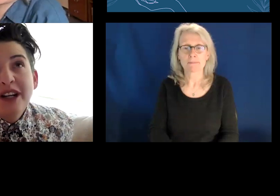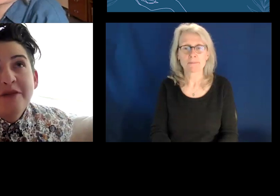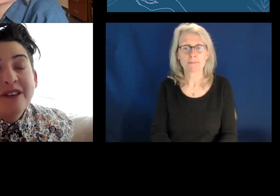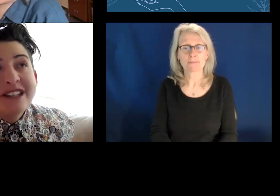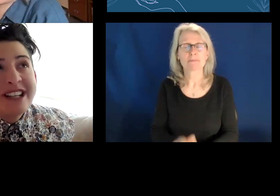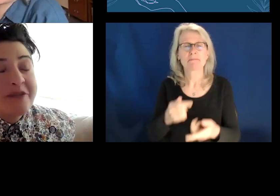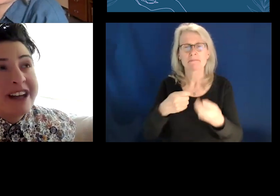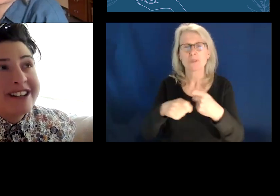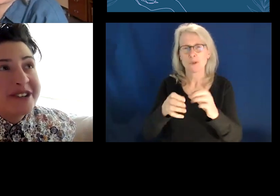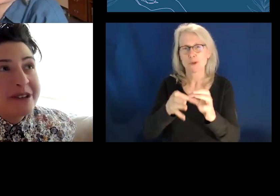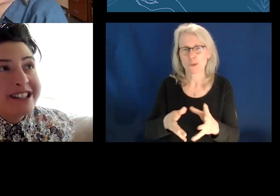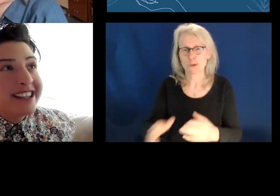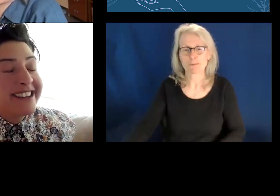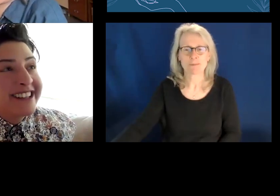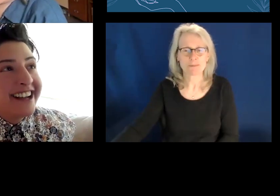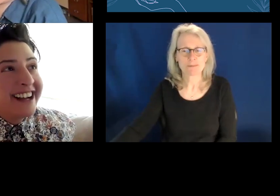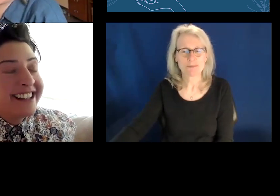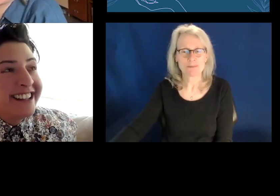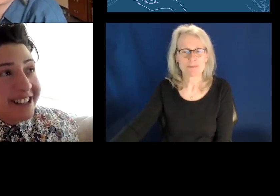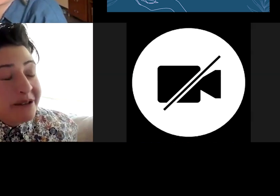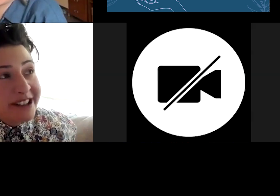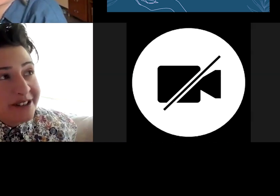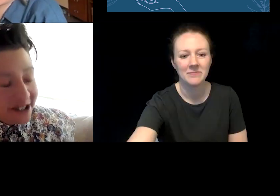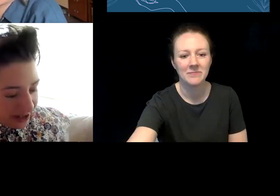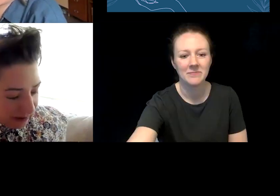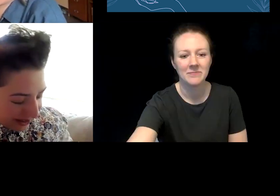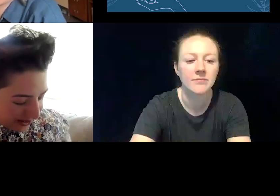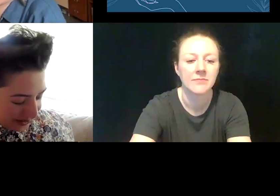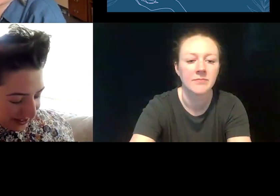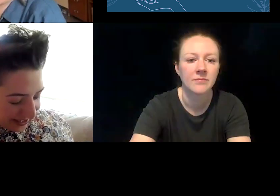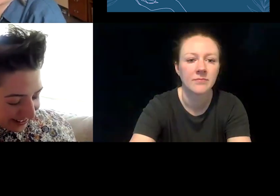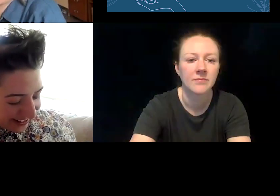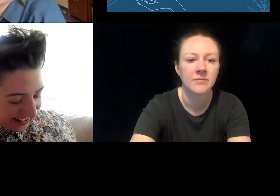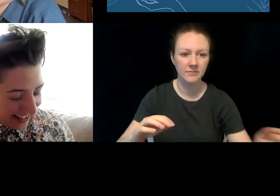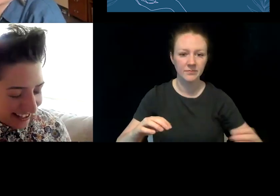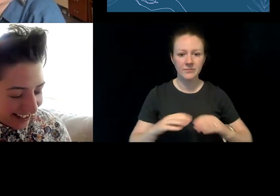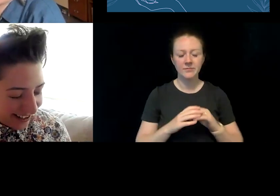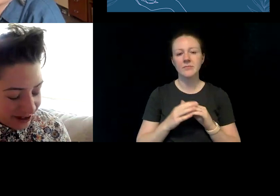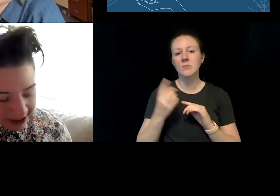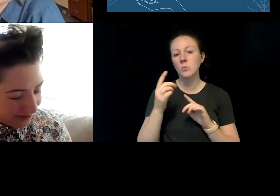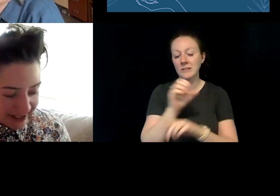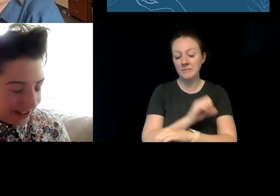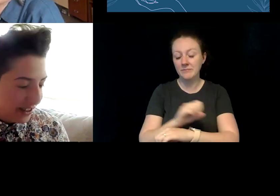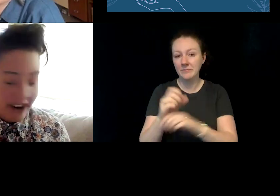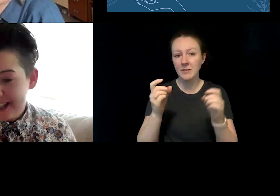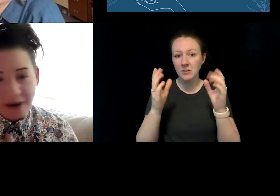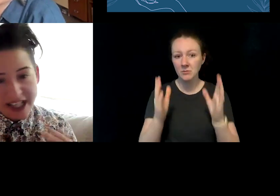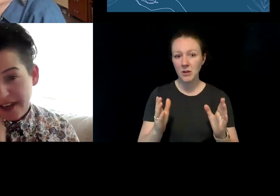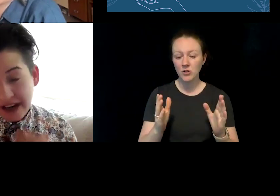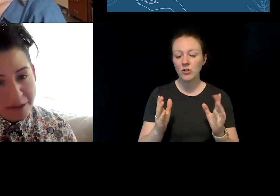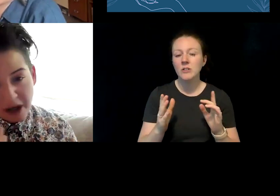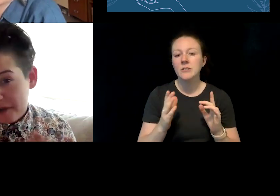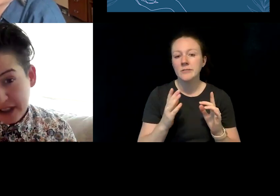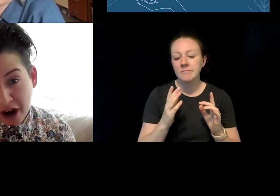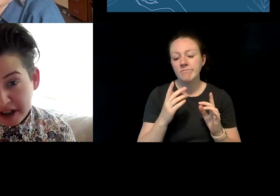I was working with a stage manager once that like they were, you know, just coming into theater, and I was working with another artist who